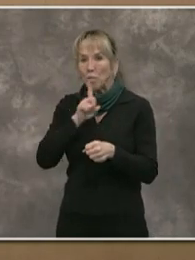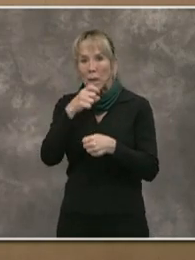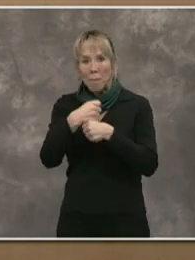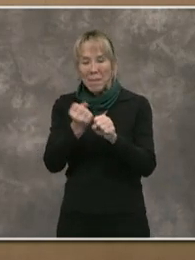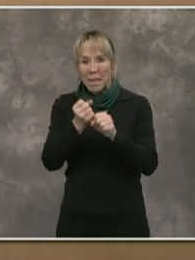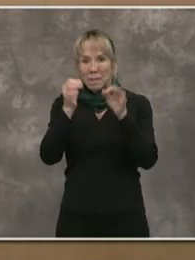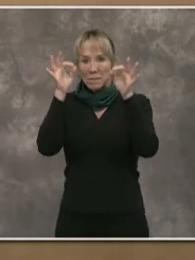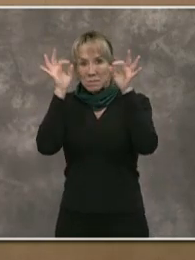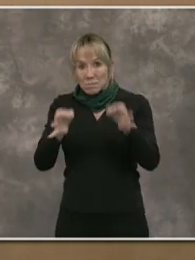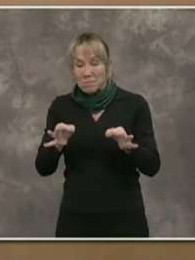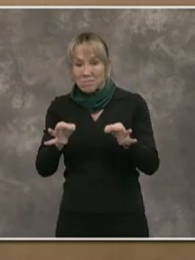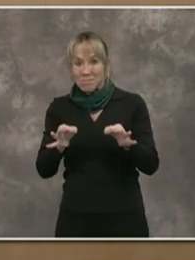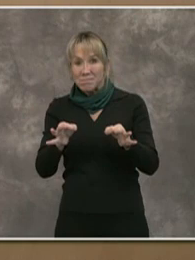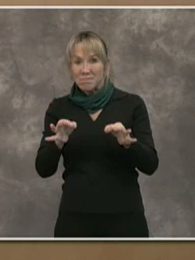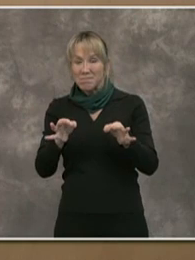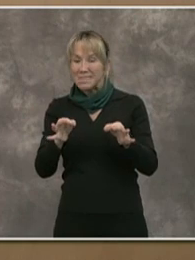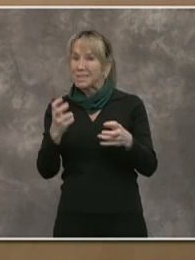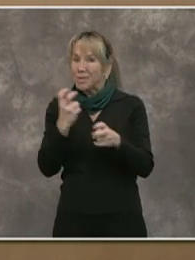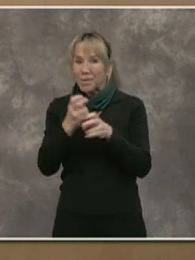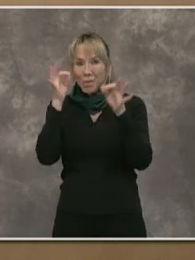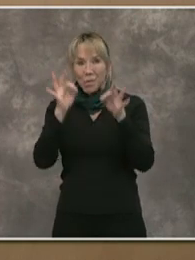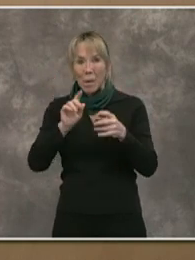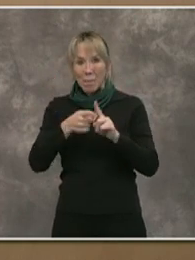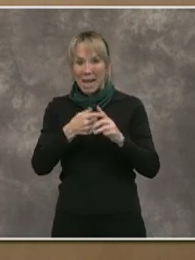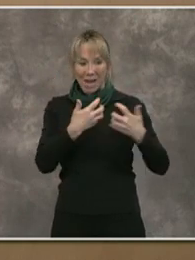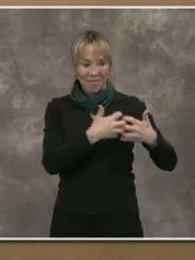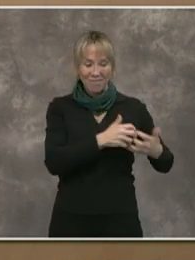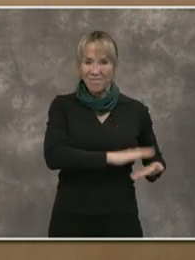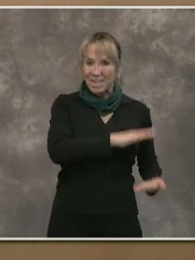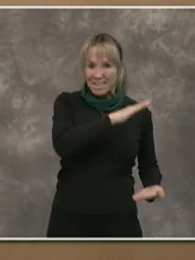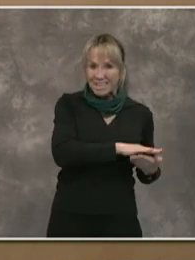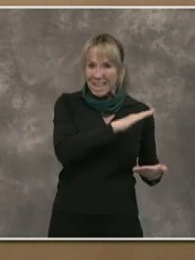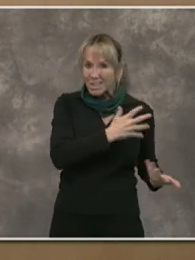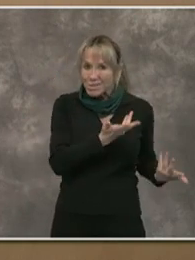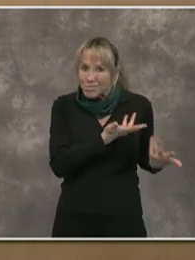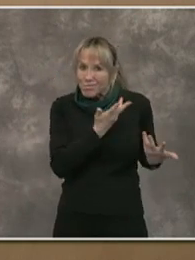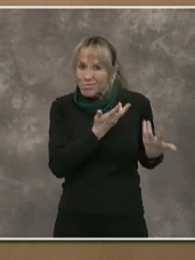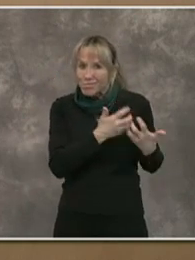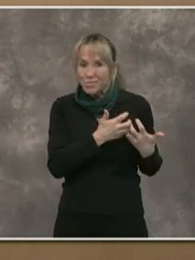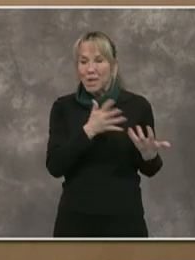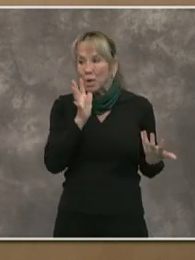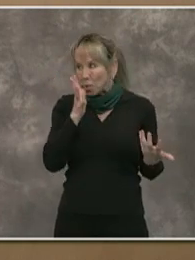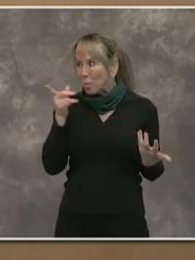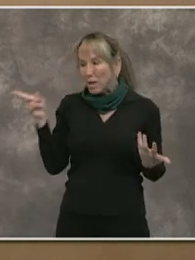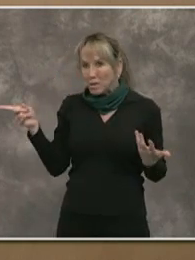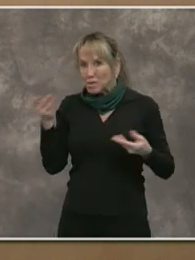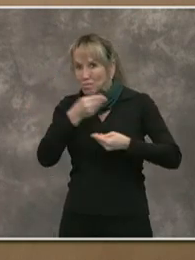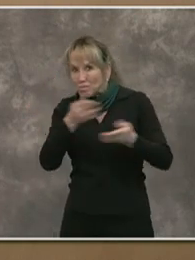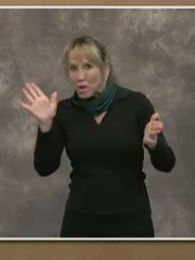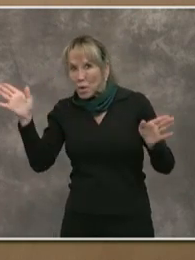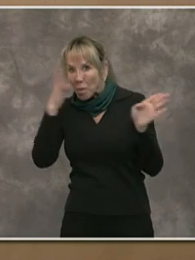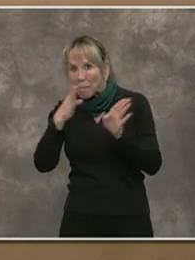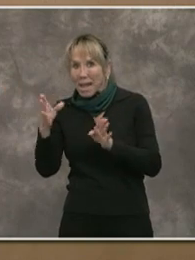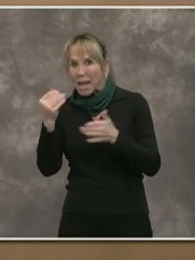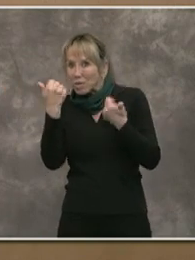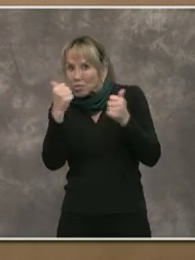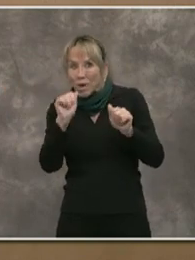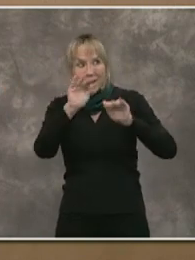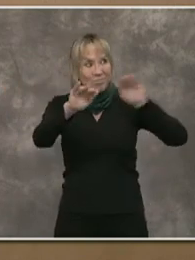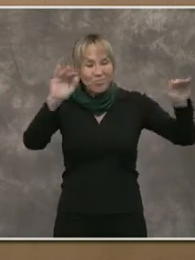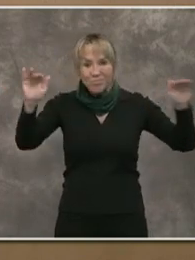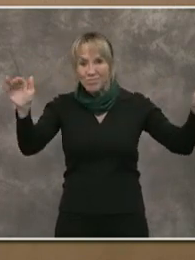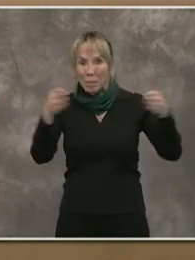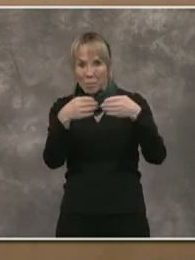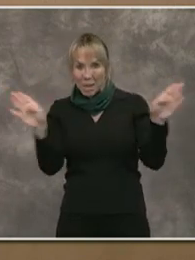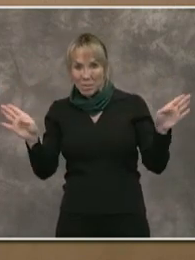about ventilators? Will you release a plan then, and will you try to get public input? Well, well, if